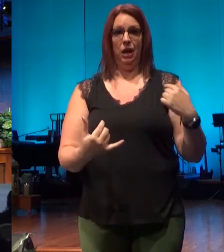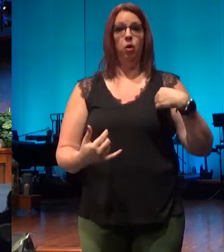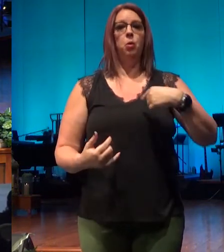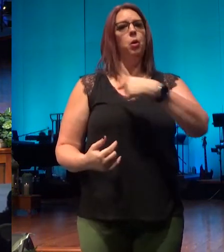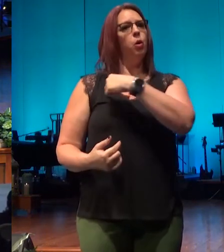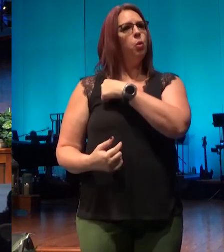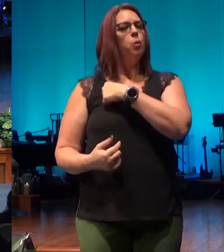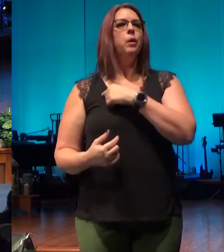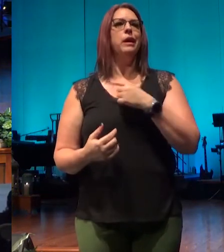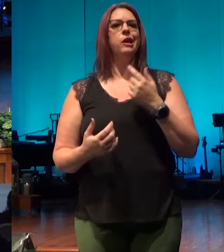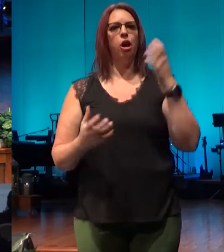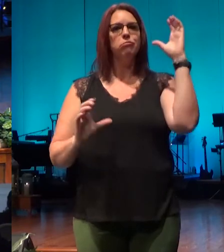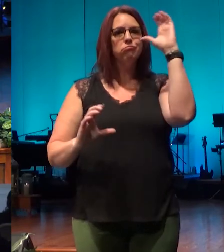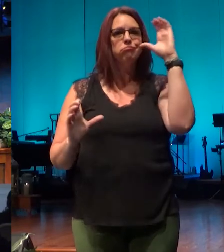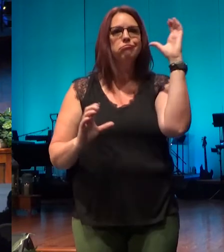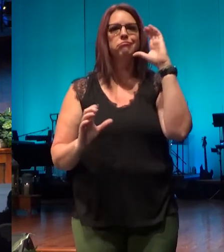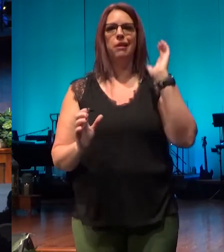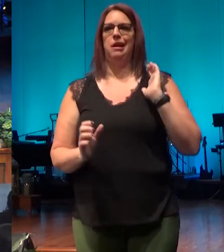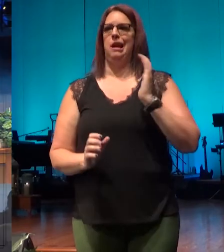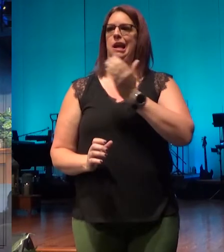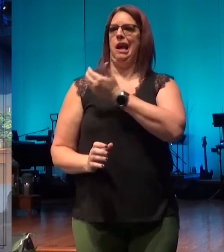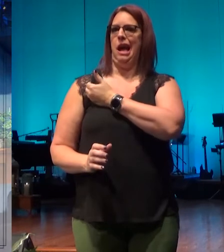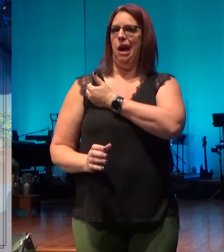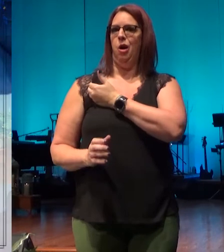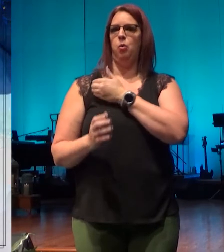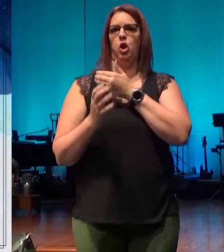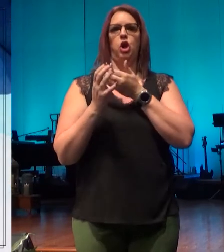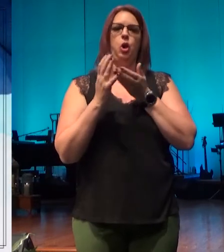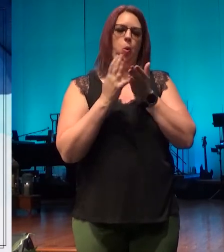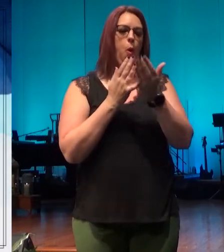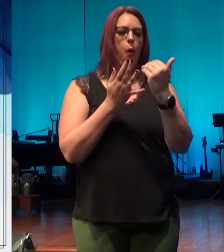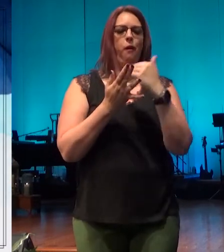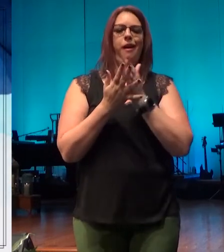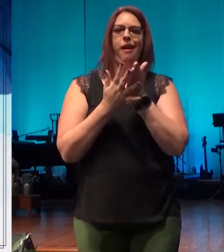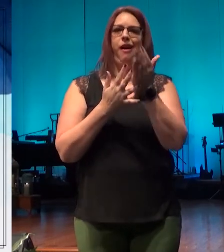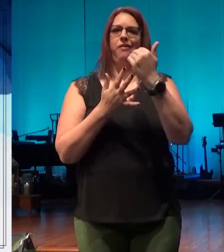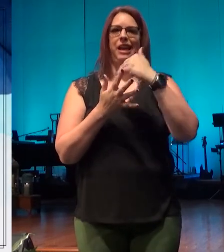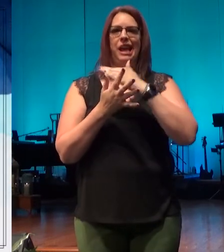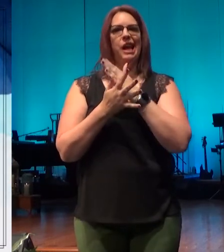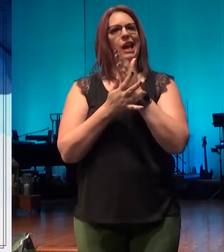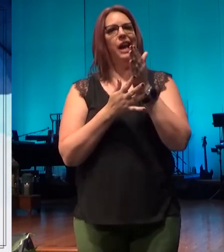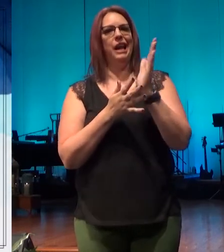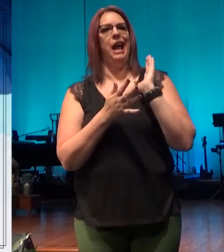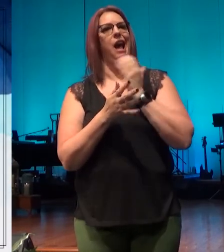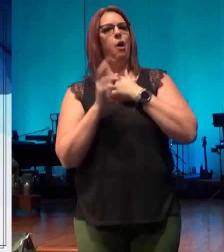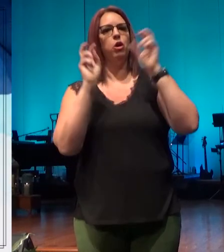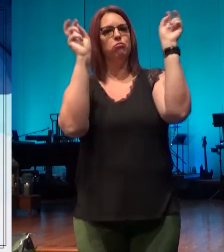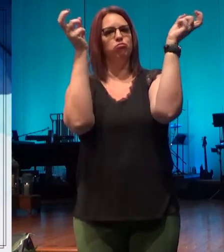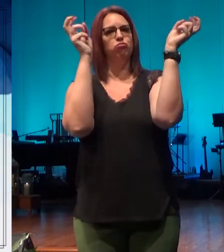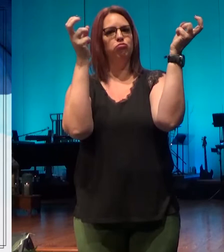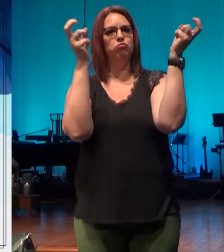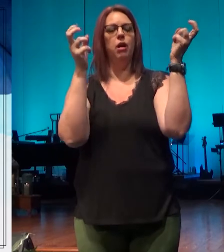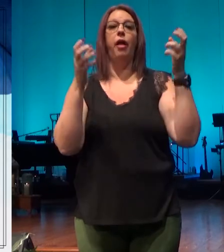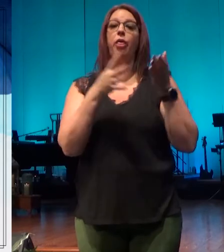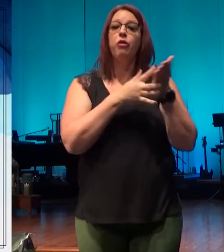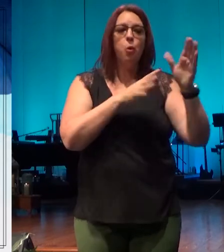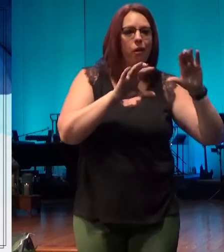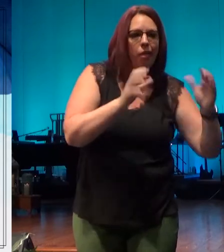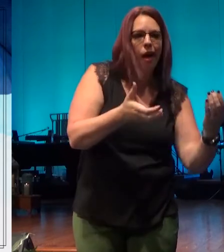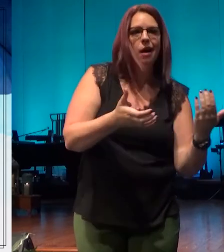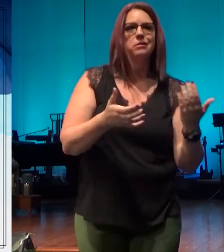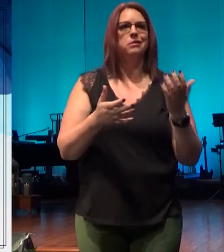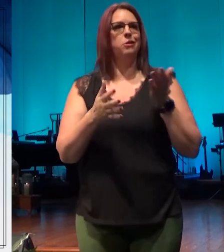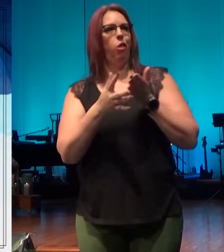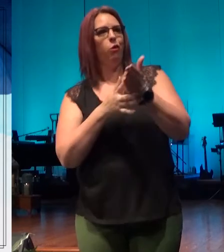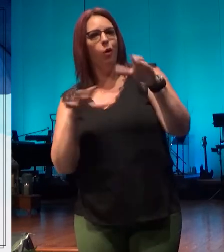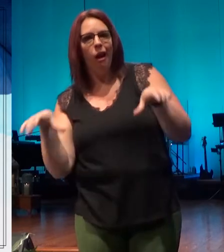our initiative that has woven its way through our wonderful Mile High community this year, through classes and messages and activities that